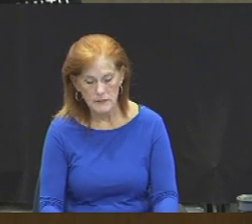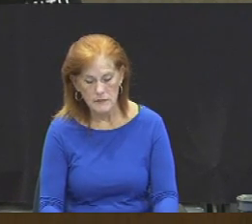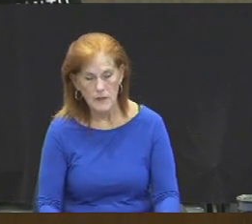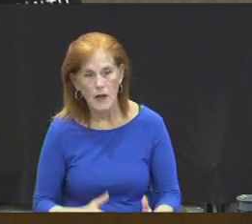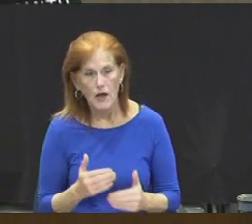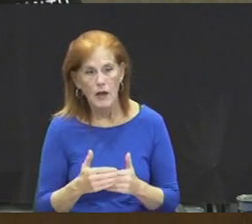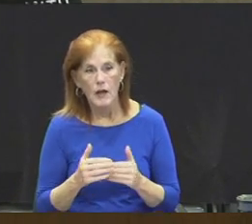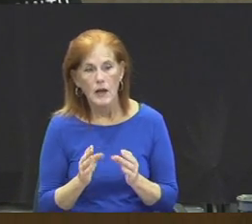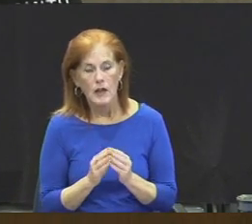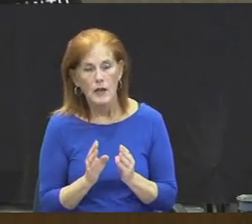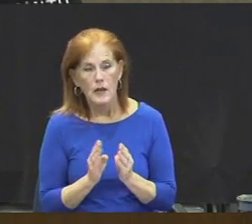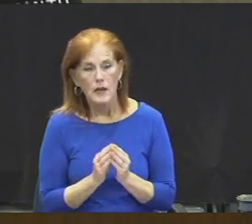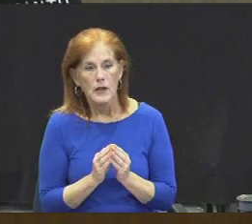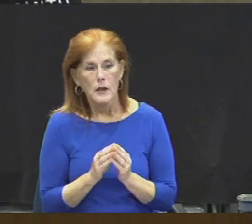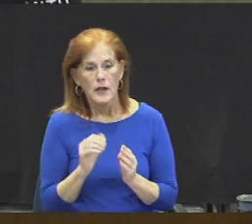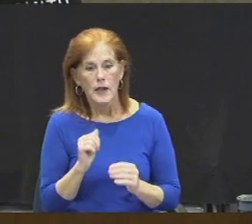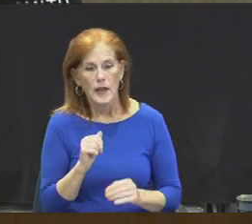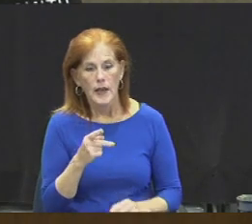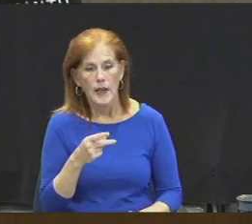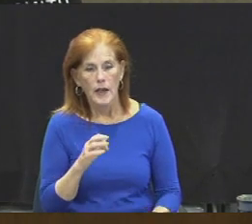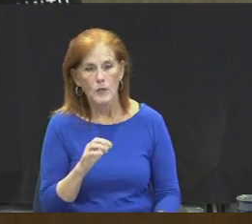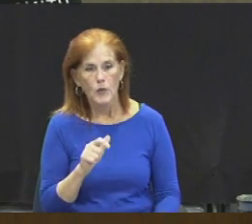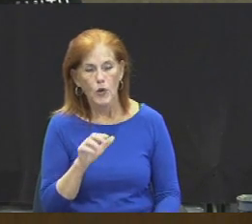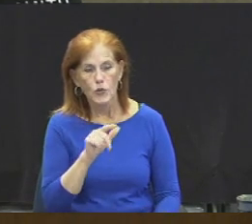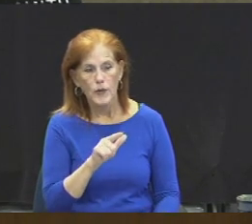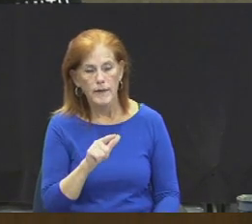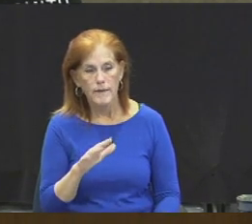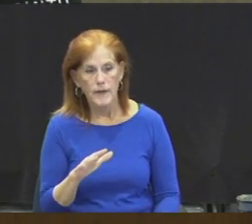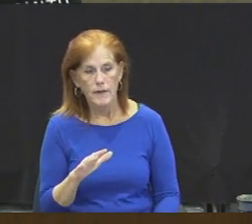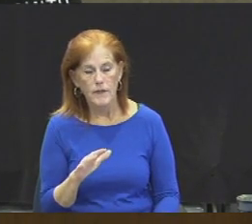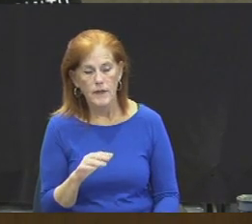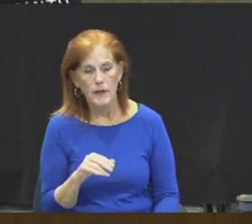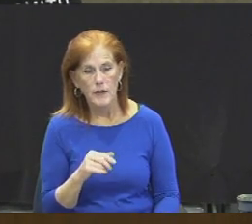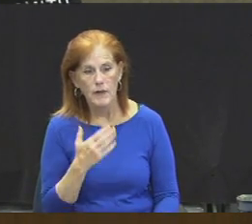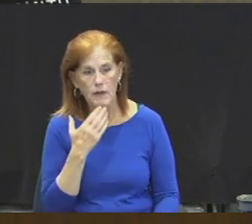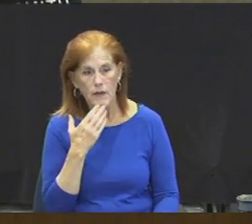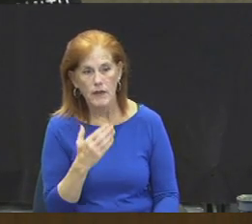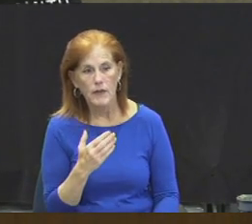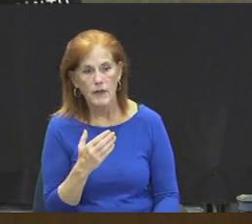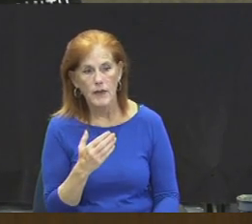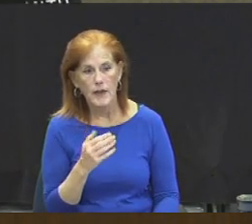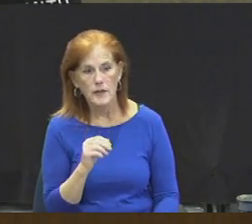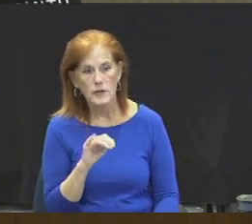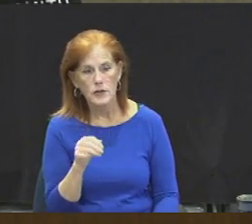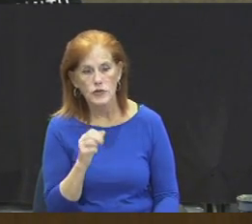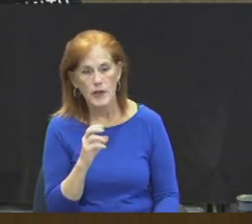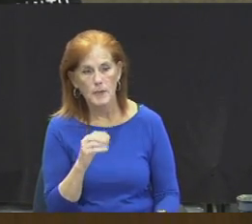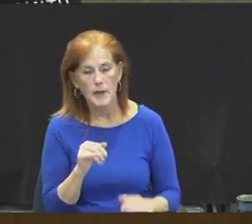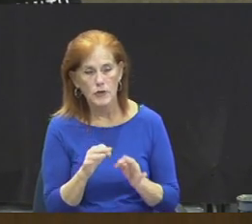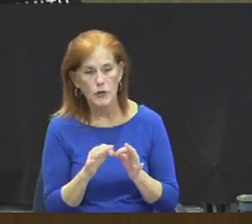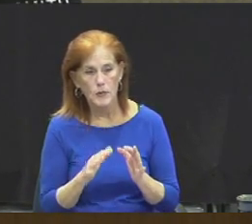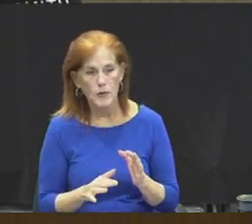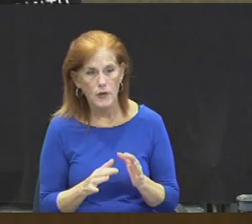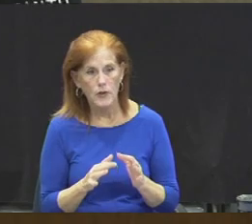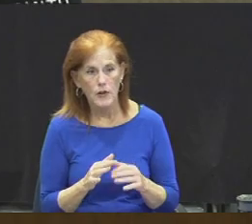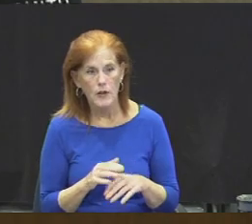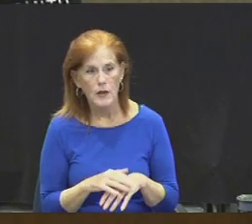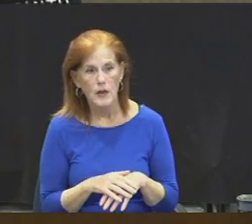Our next meeting is scheduled for April 25th. I want to thank Jamie, our sign interpreter, and